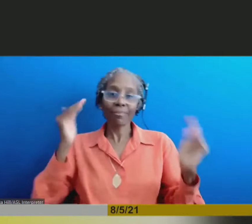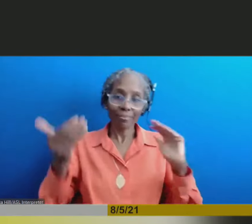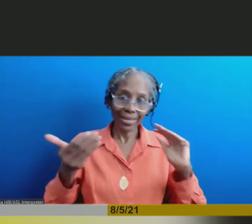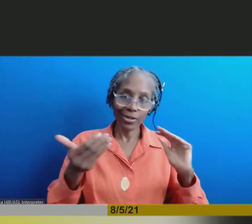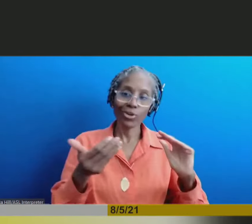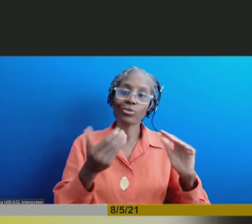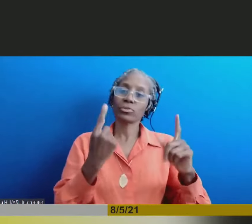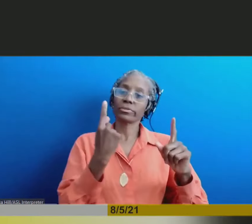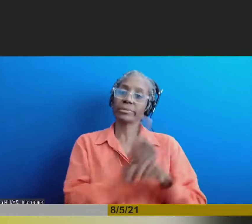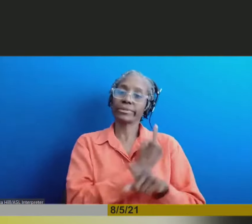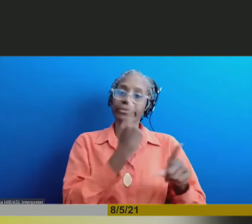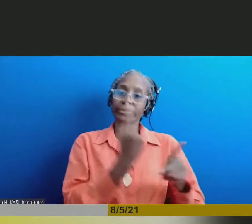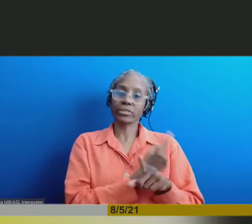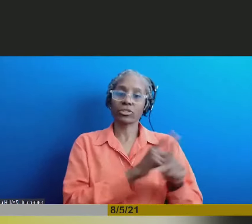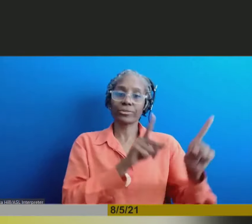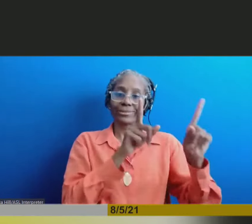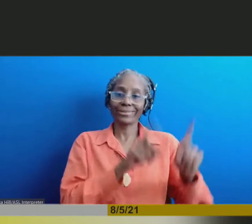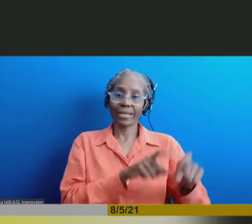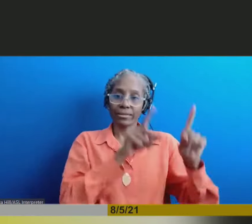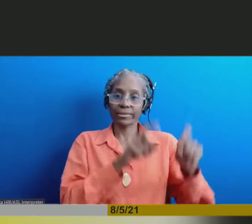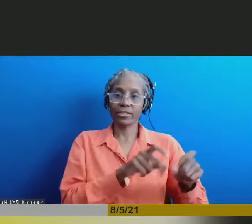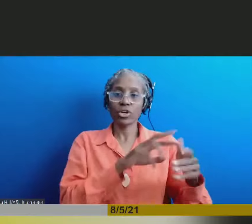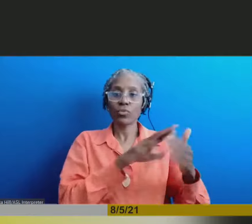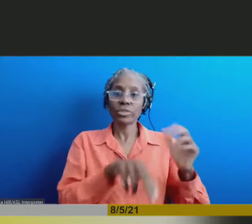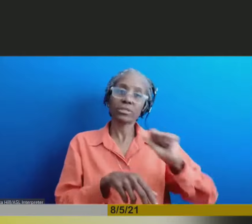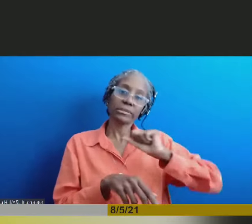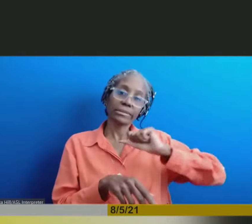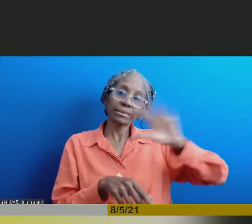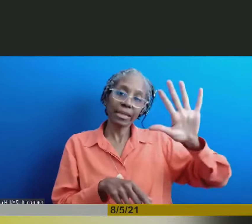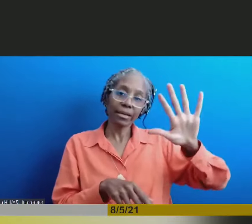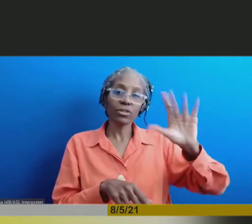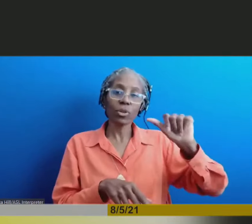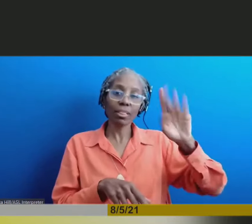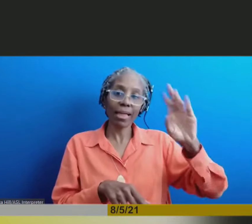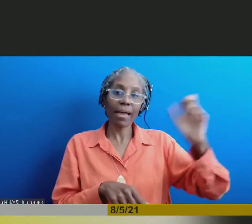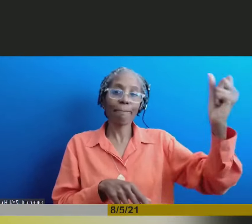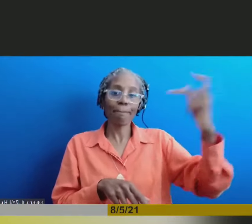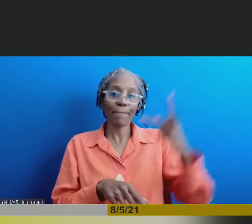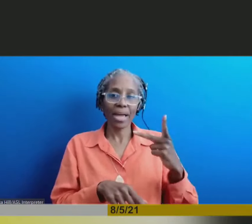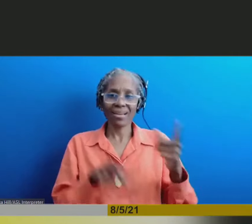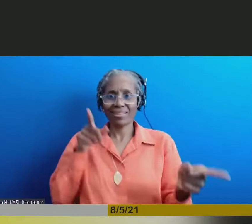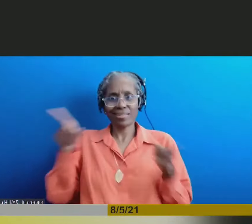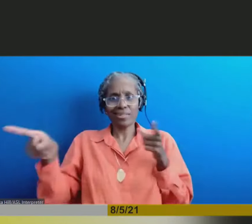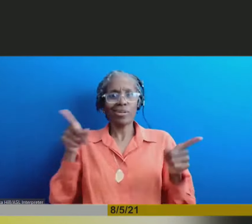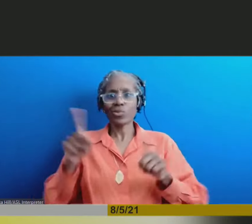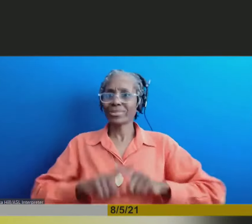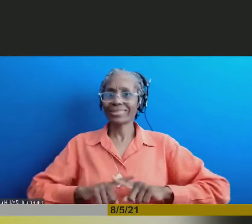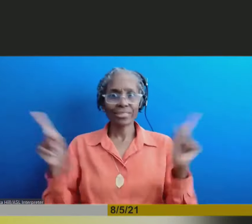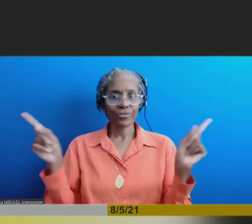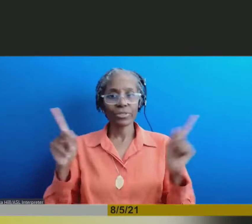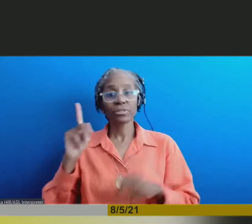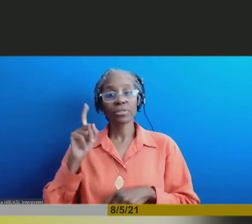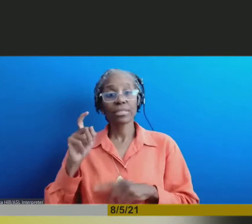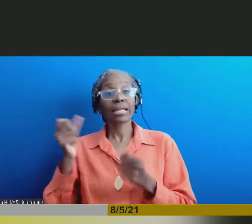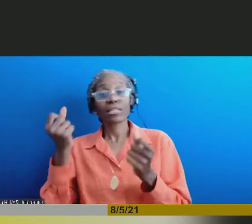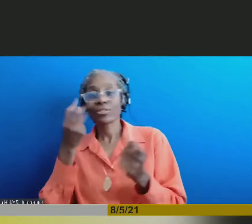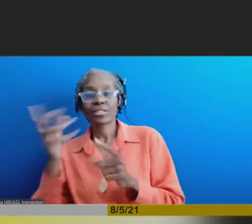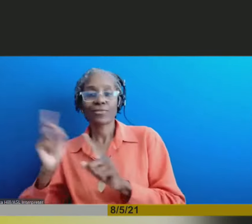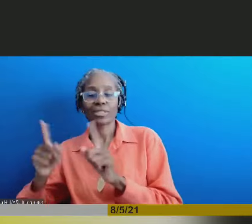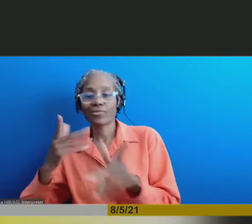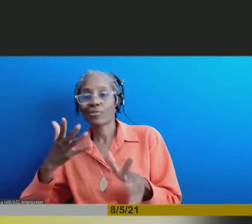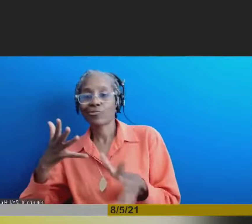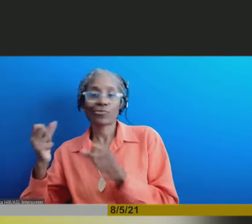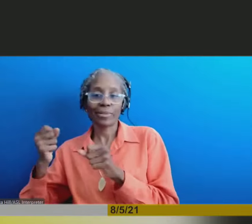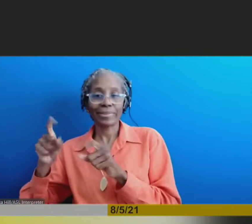had out there, where test results are sent to labs. Yeah, well, I think there are a lot of different rapid tests out there,